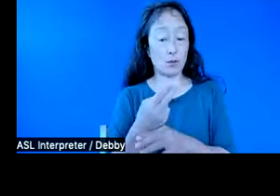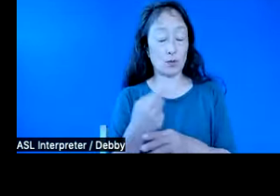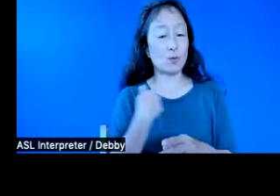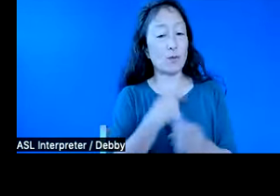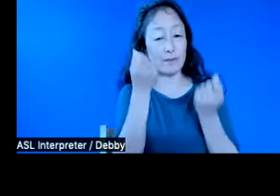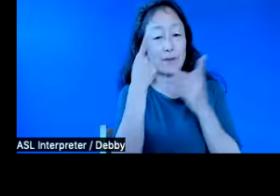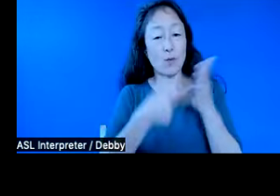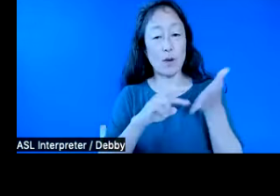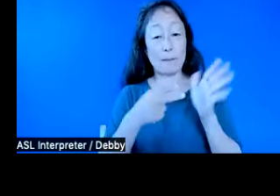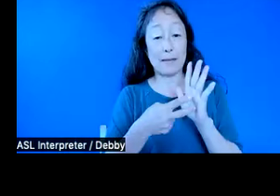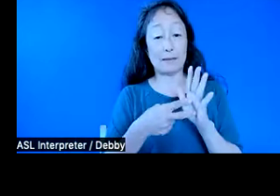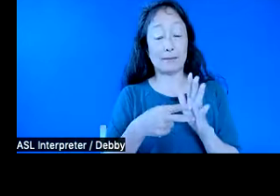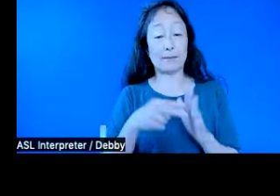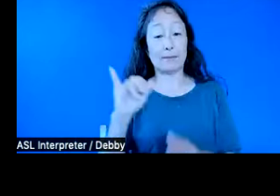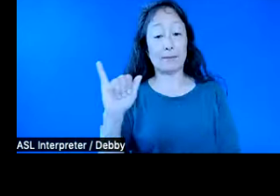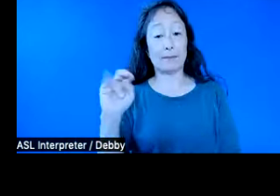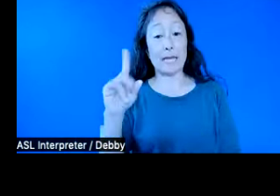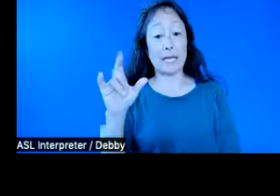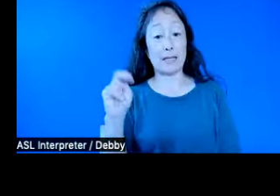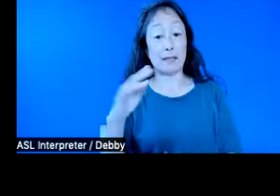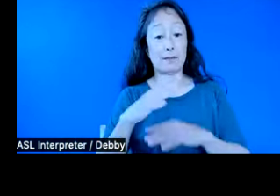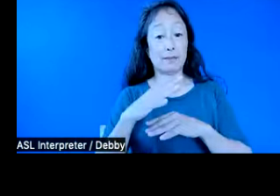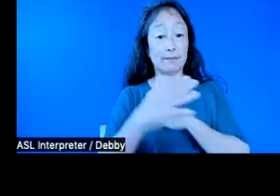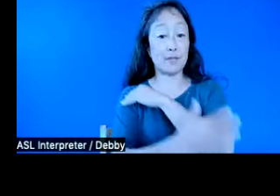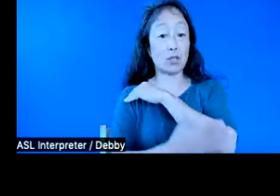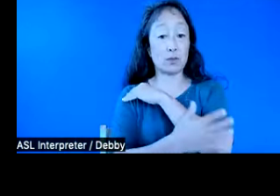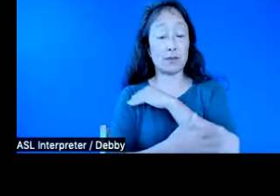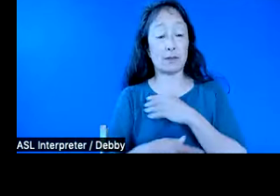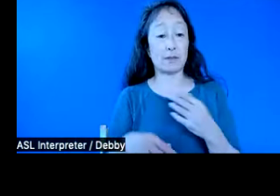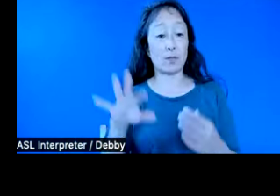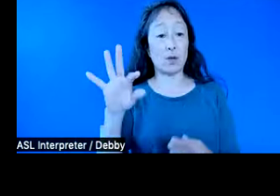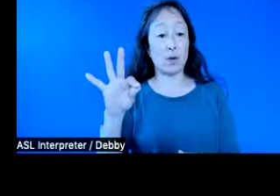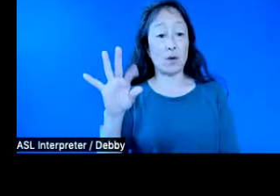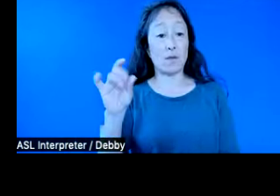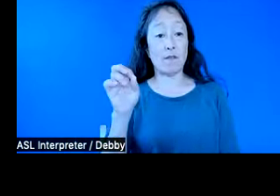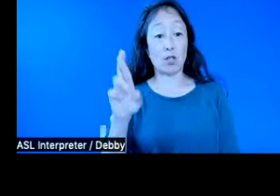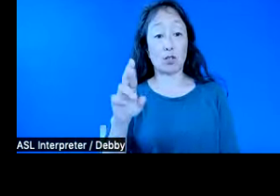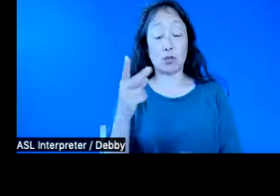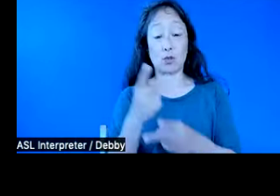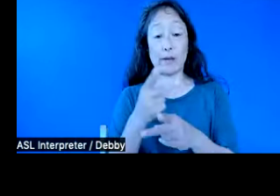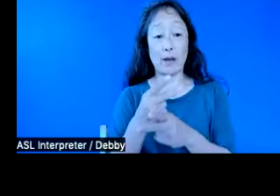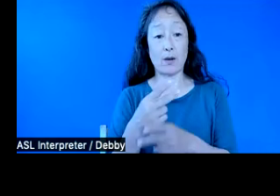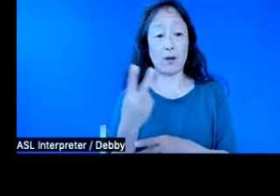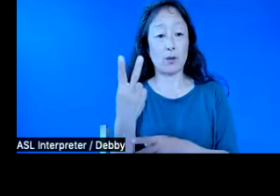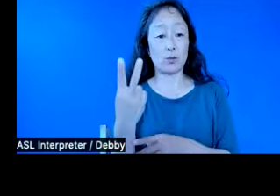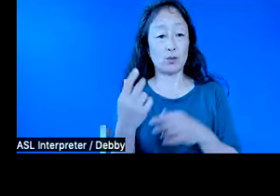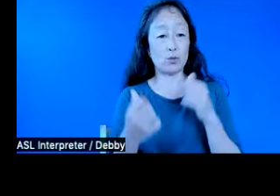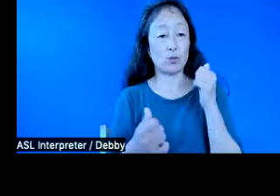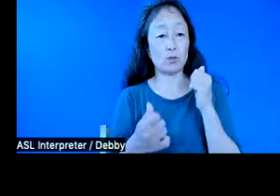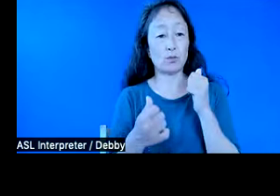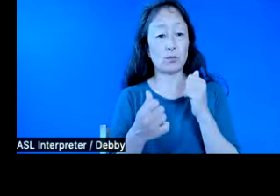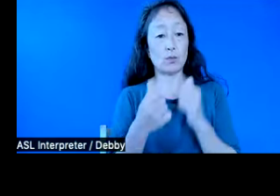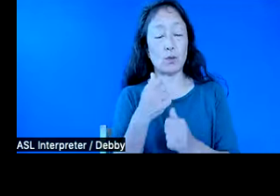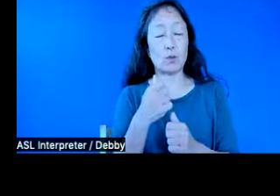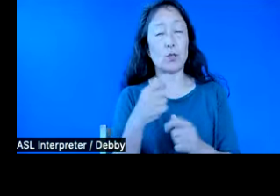country. Foster care to mostly non-native homes, even though it's a federal crime to do so.